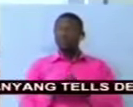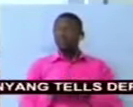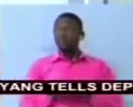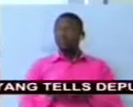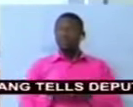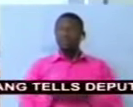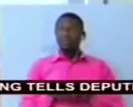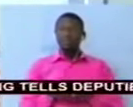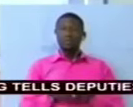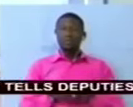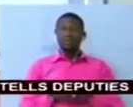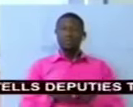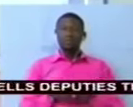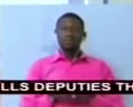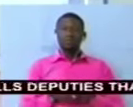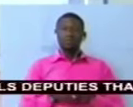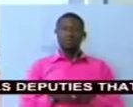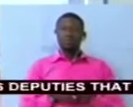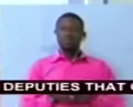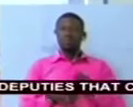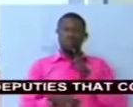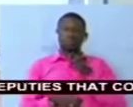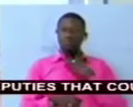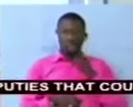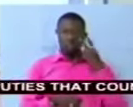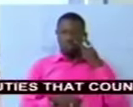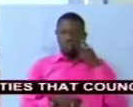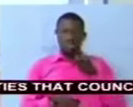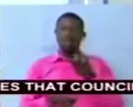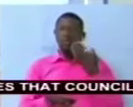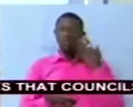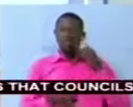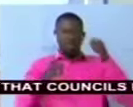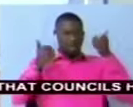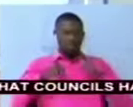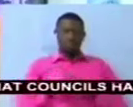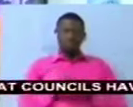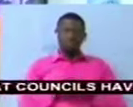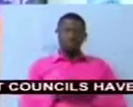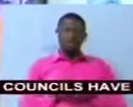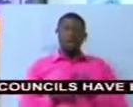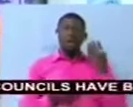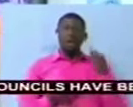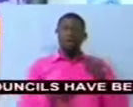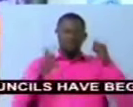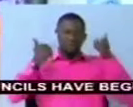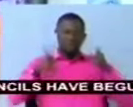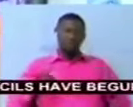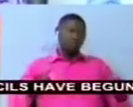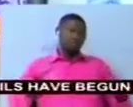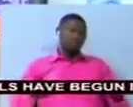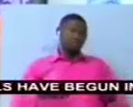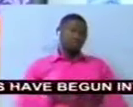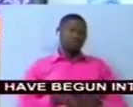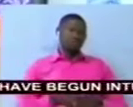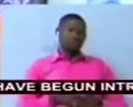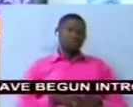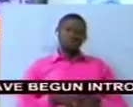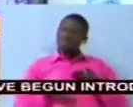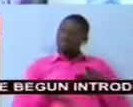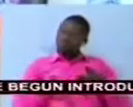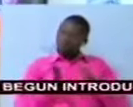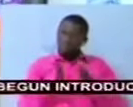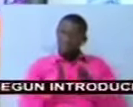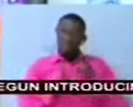not present when all this thing happened. How did you know? Lanka ko explained. That's how Lanka explained this thing. Ñun ñëppal